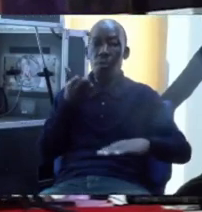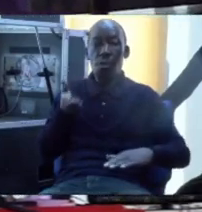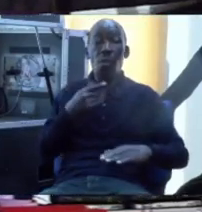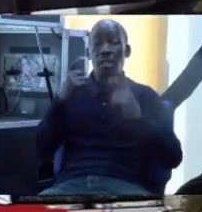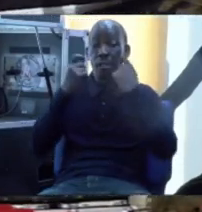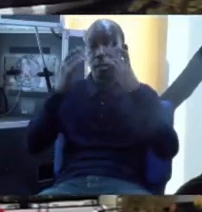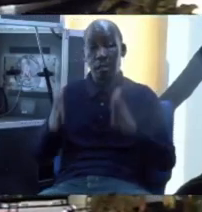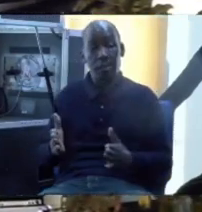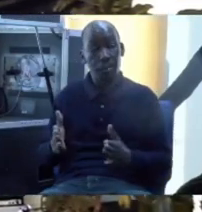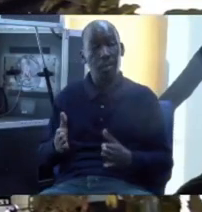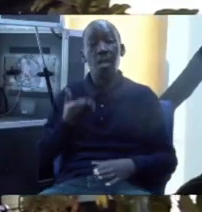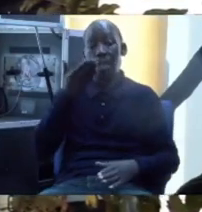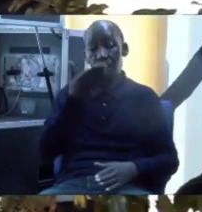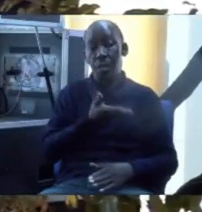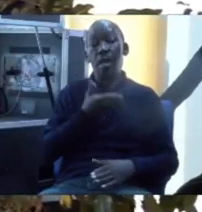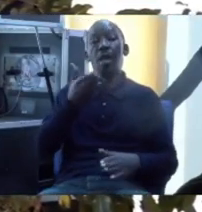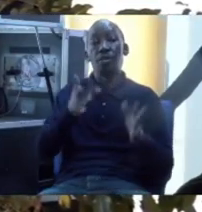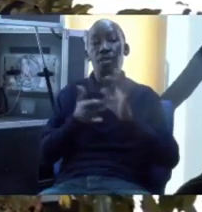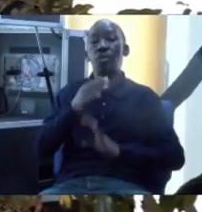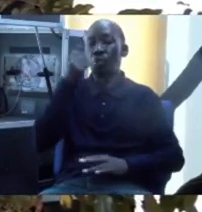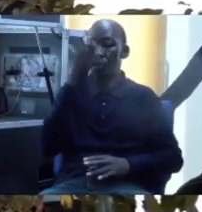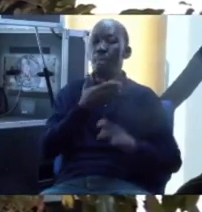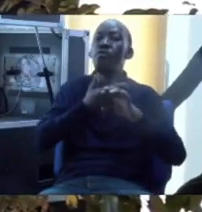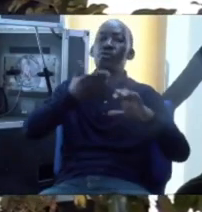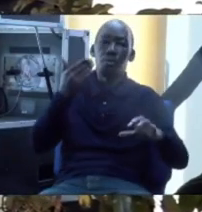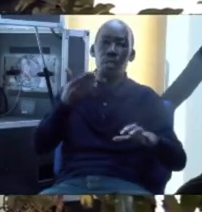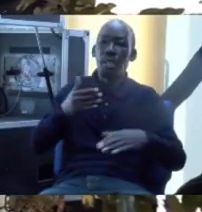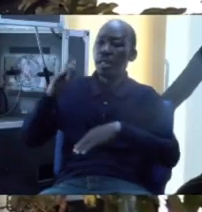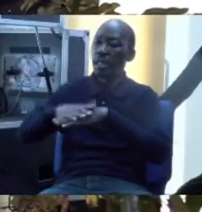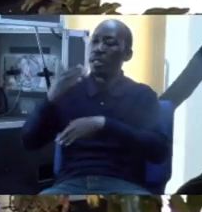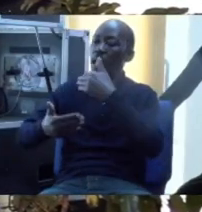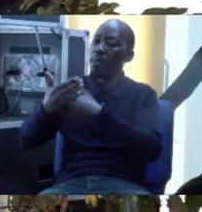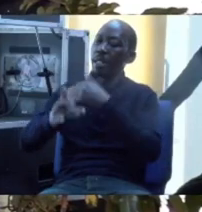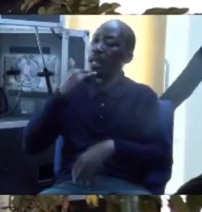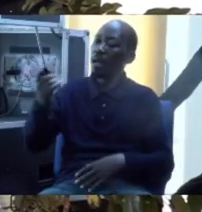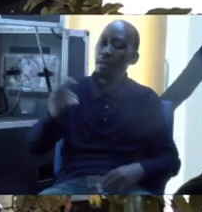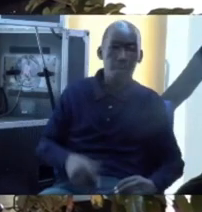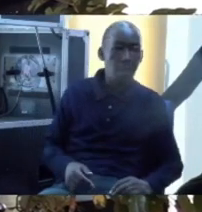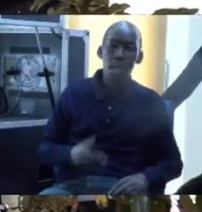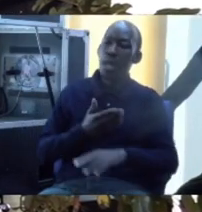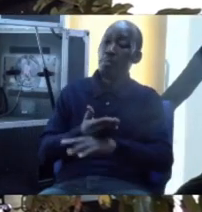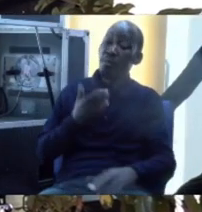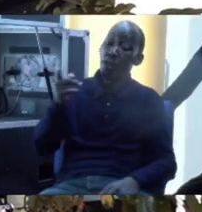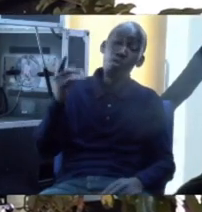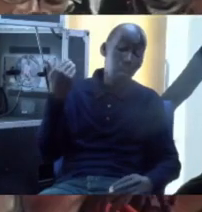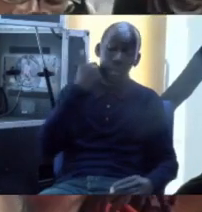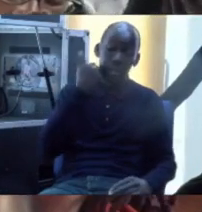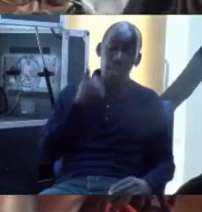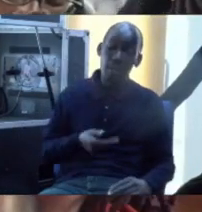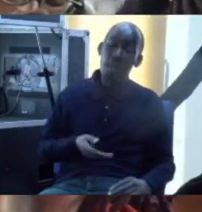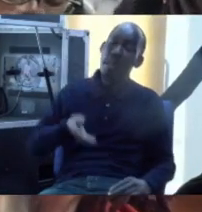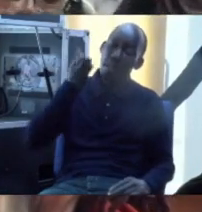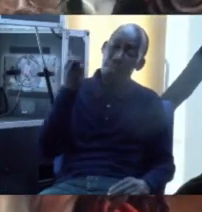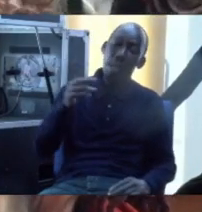Kabla kuwe na there was a savior. Kulikuwa na mkombozi. Gusa jirani yako mwambie neighbor. Gusa jirani. before you are sick, there was